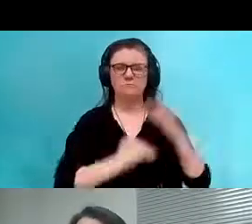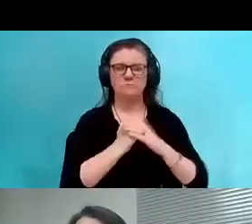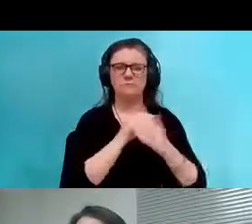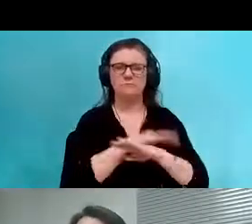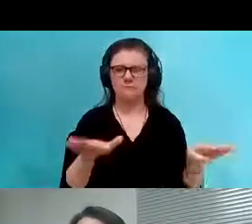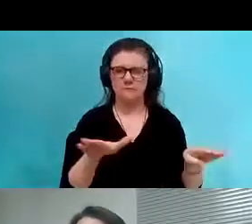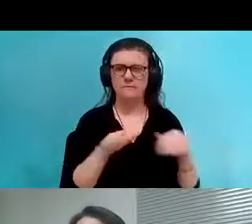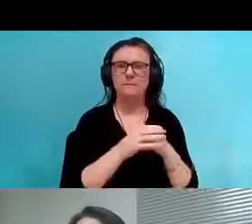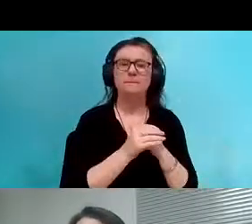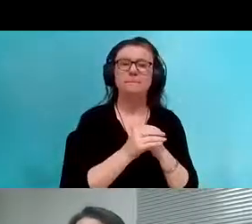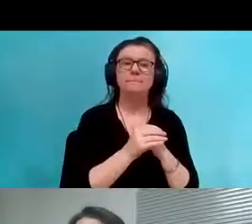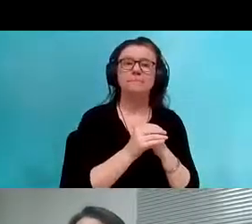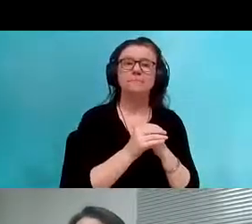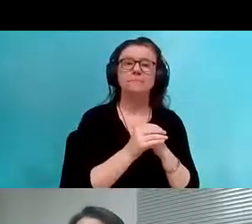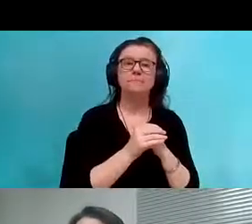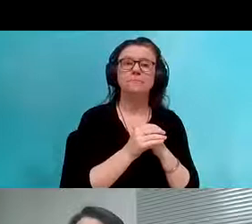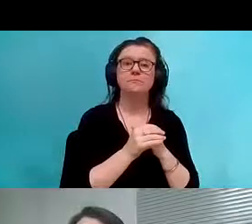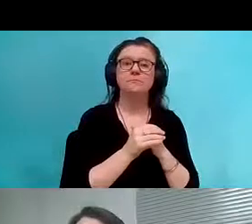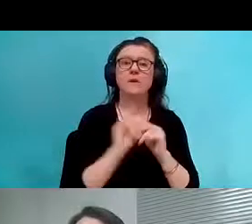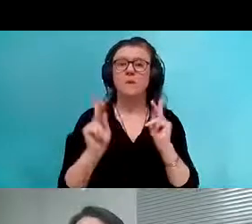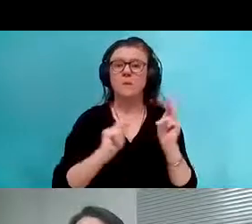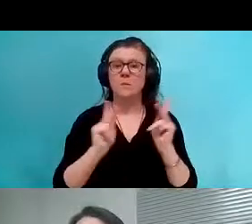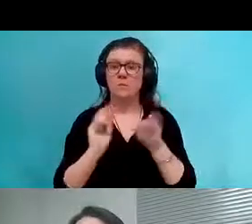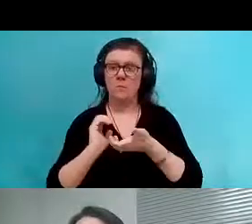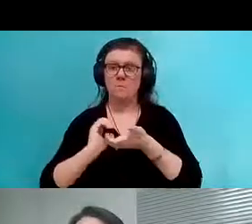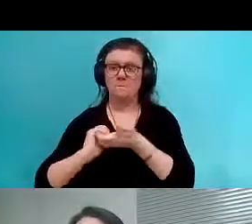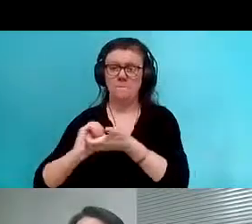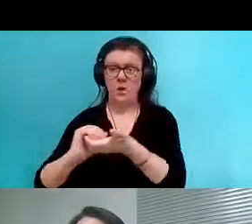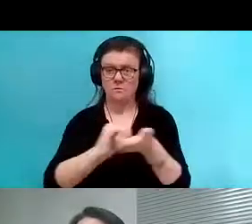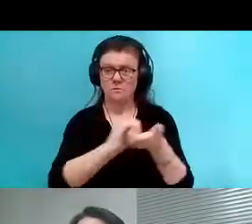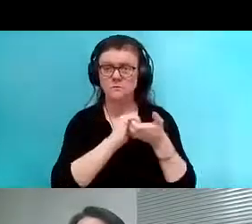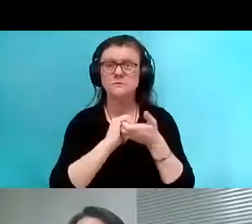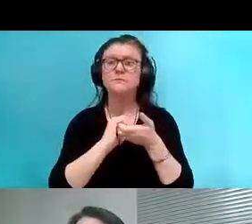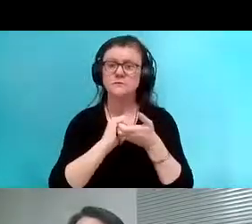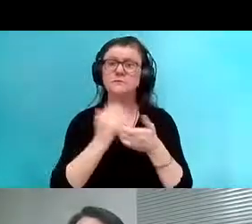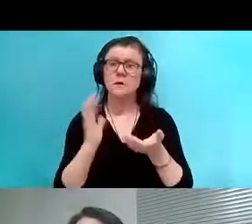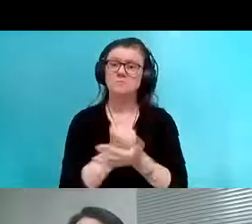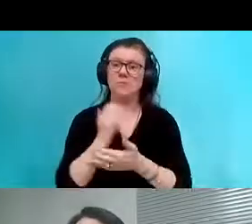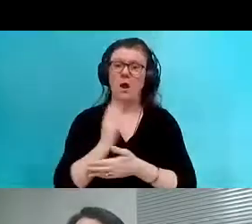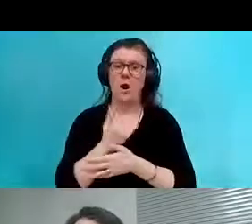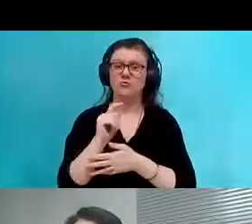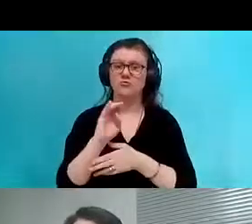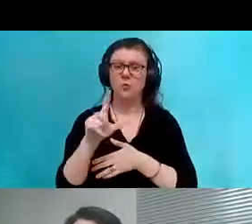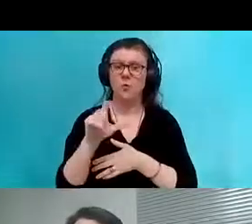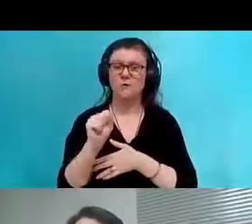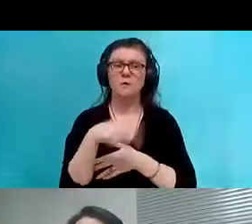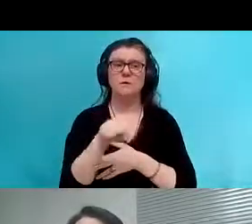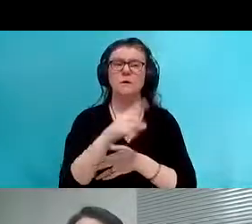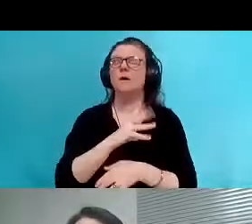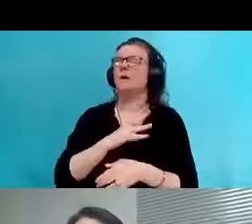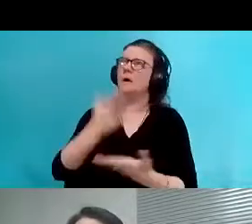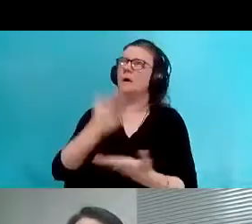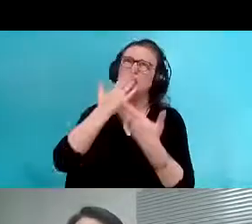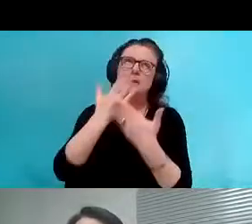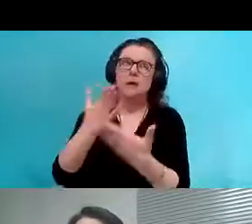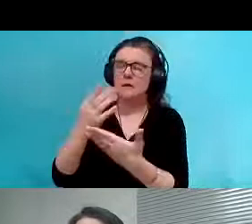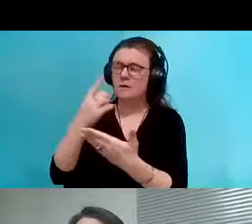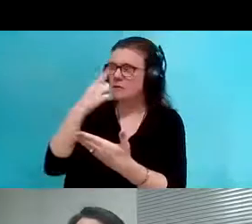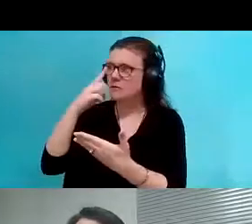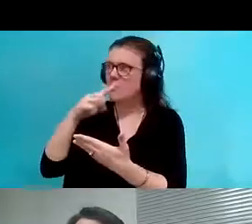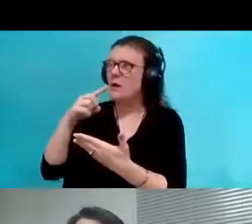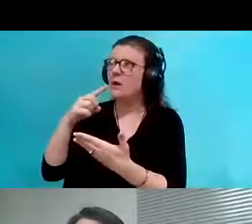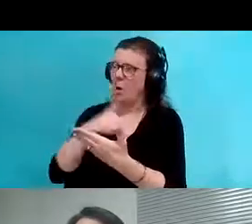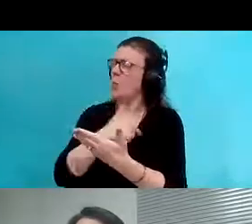the partners who have been using these tools, they really appreciate the potential for the information to reflect on